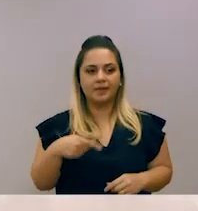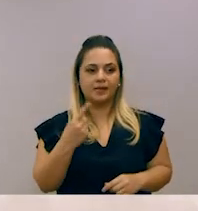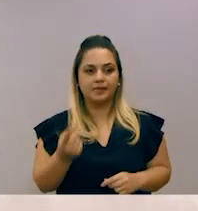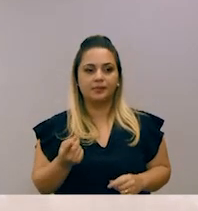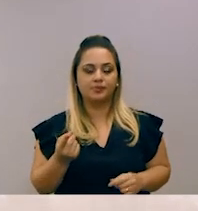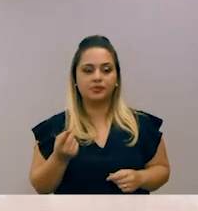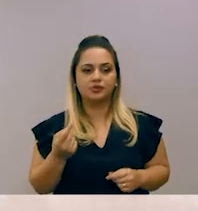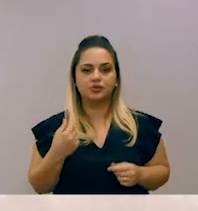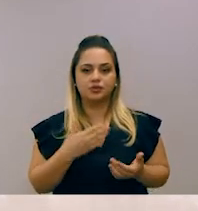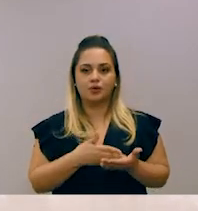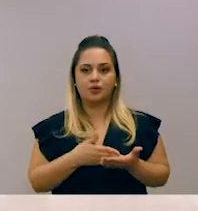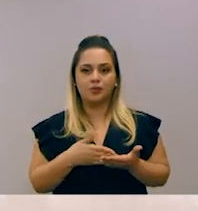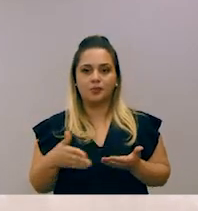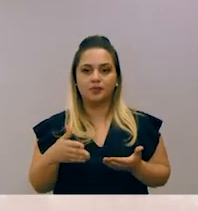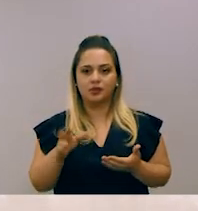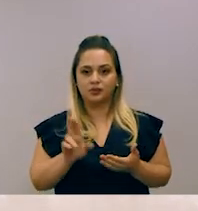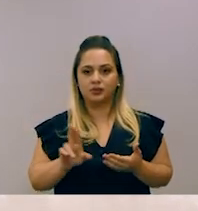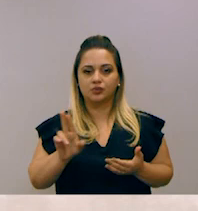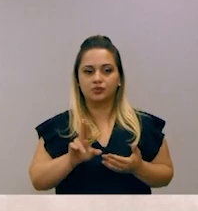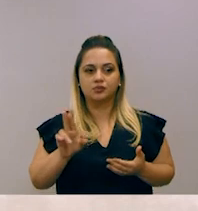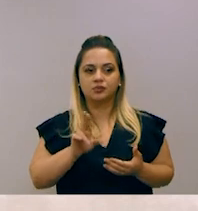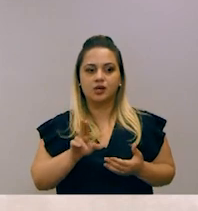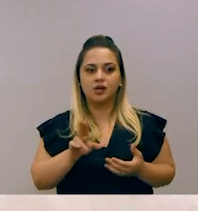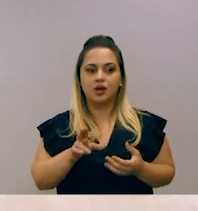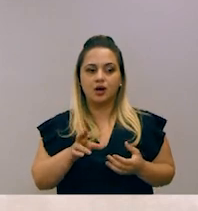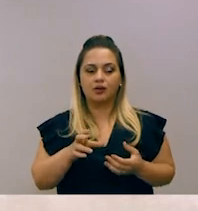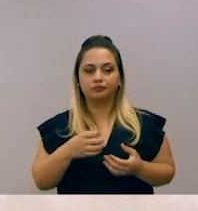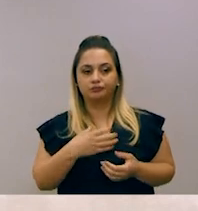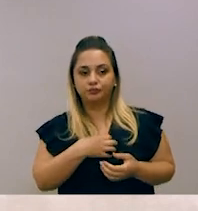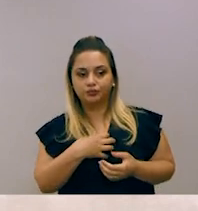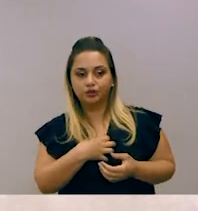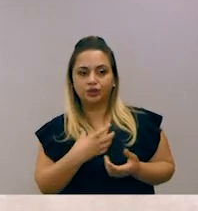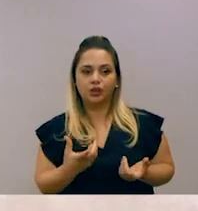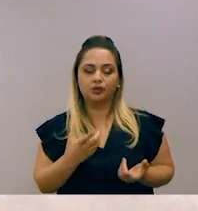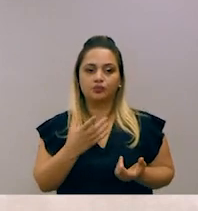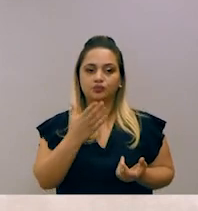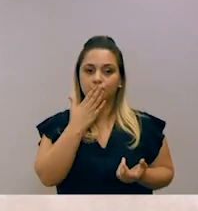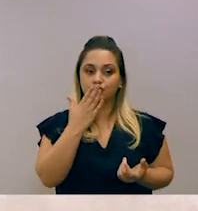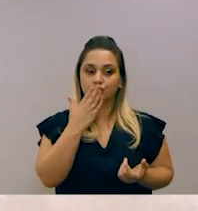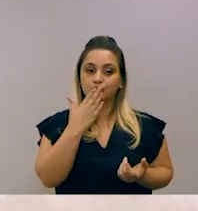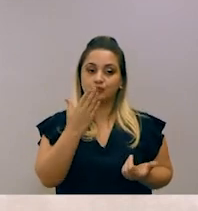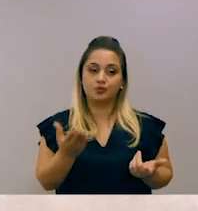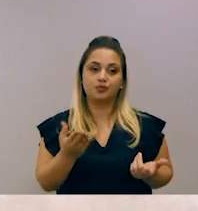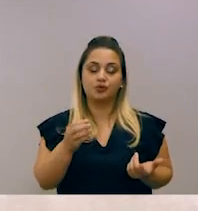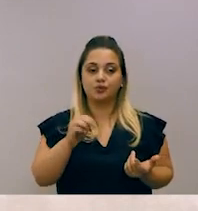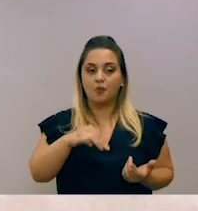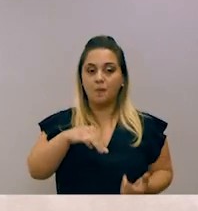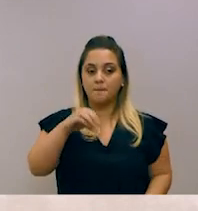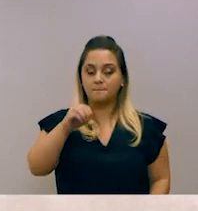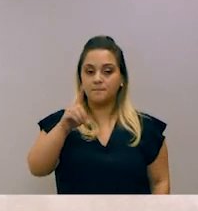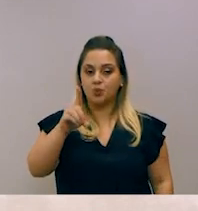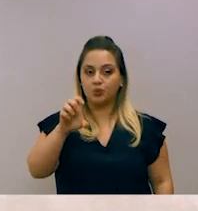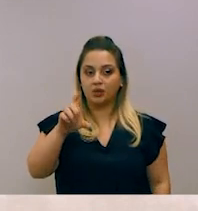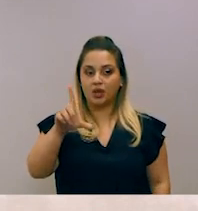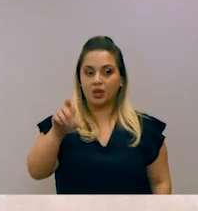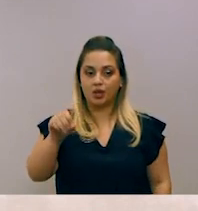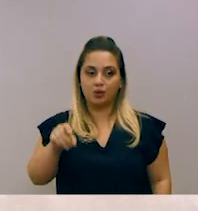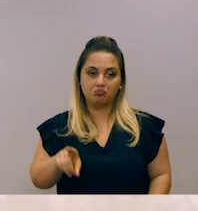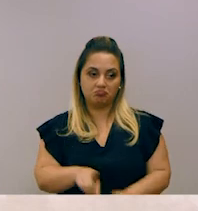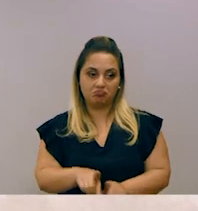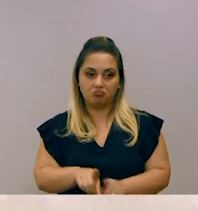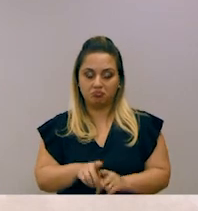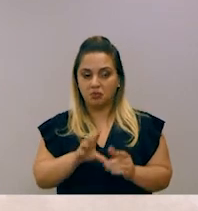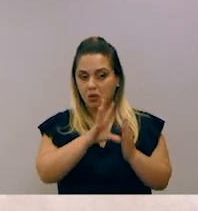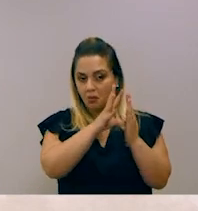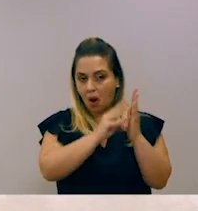After that, we go to the session models. They are excerpts of generic text. They